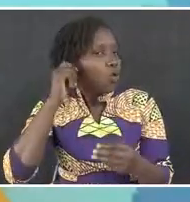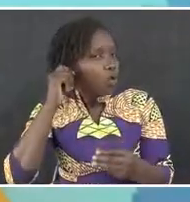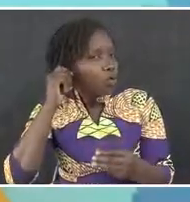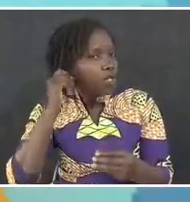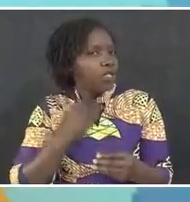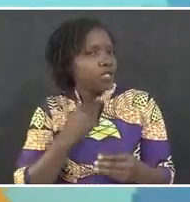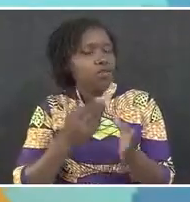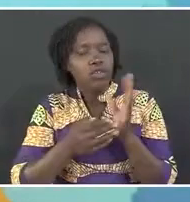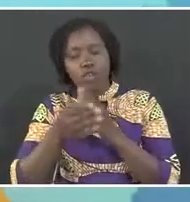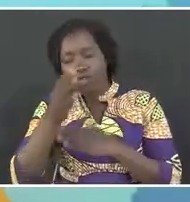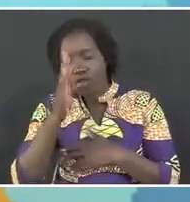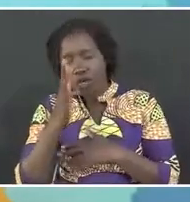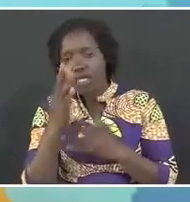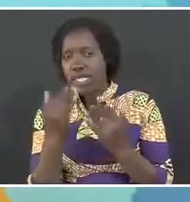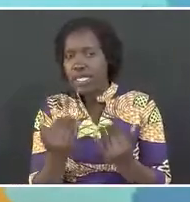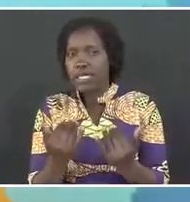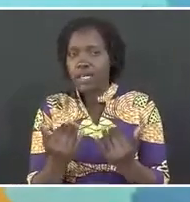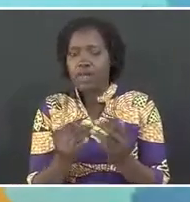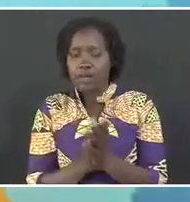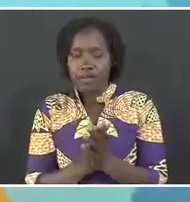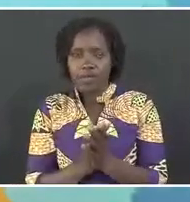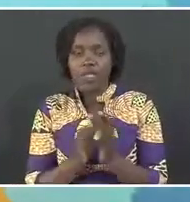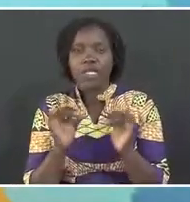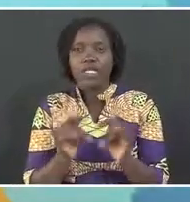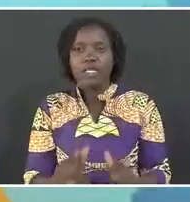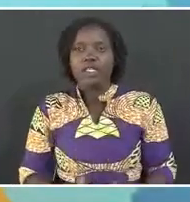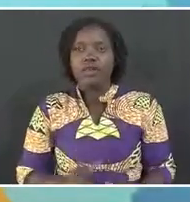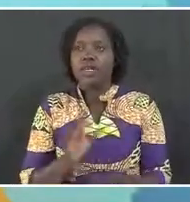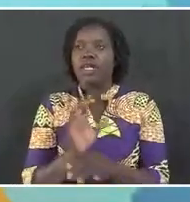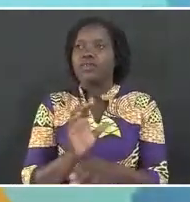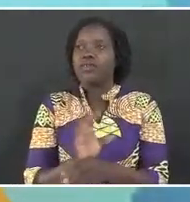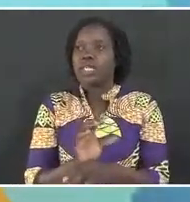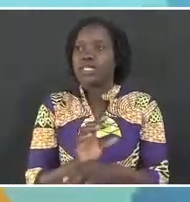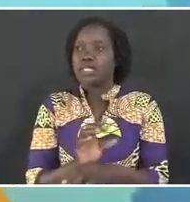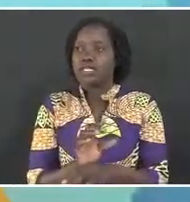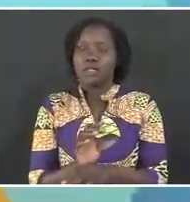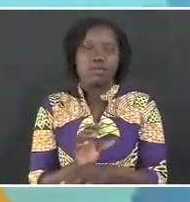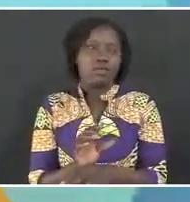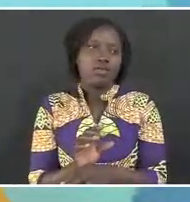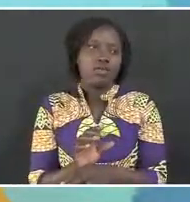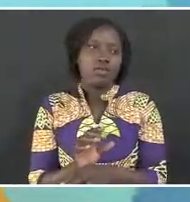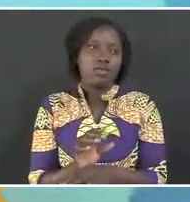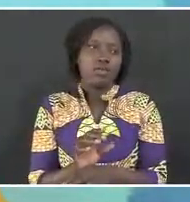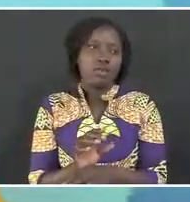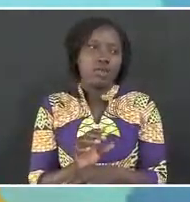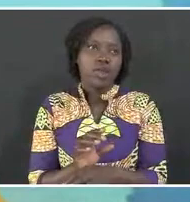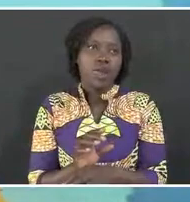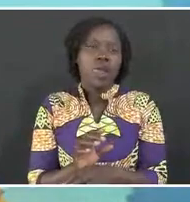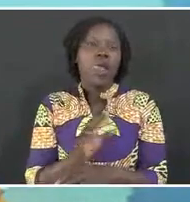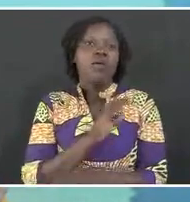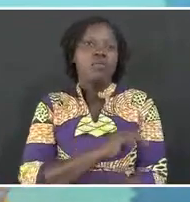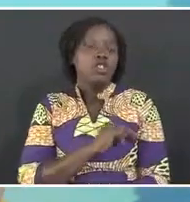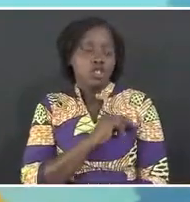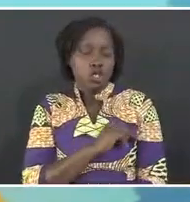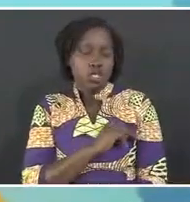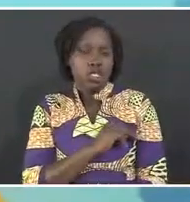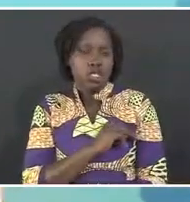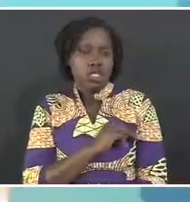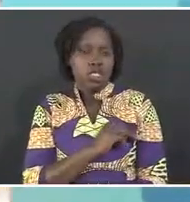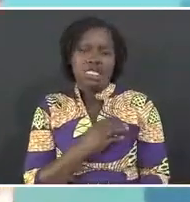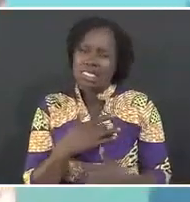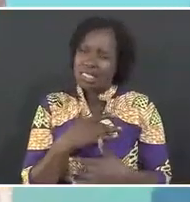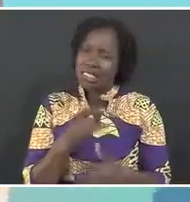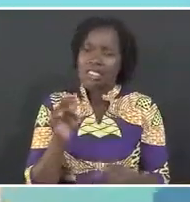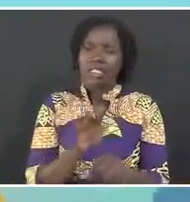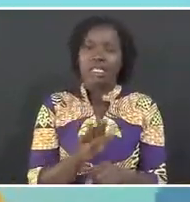of God. Now, New Life Church has been to missions. And missions are